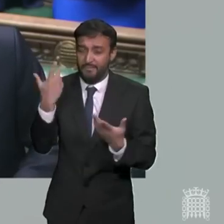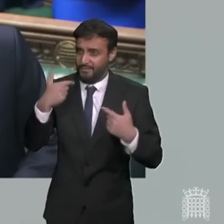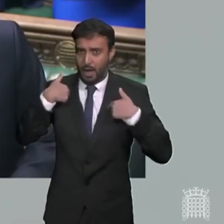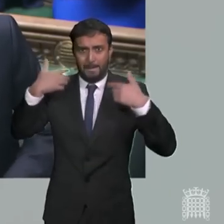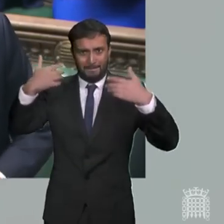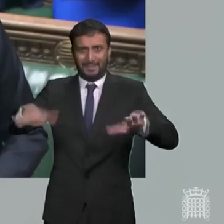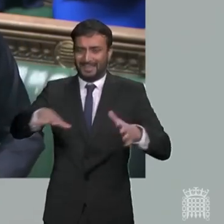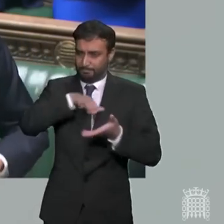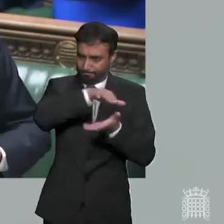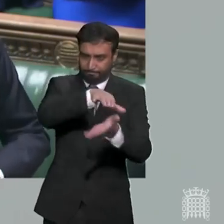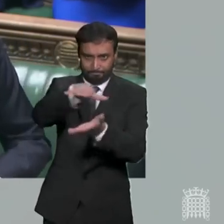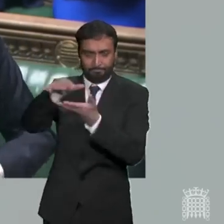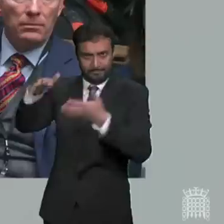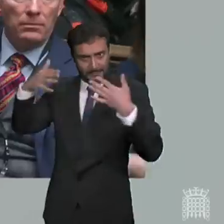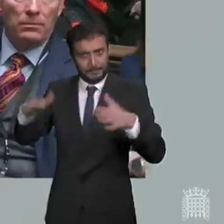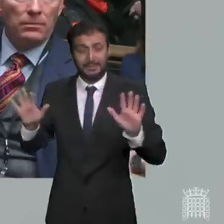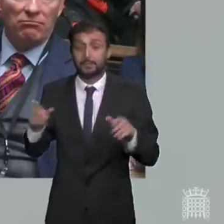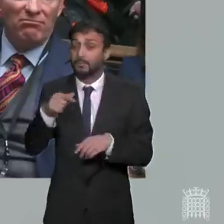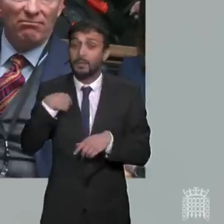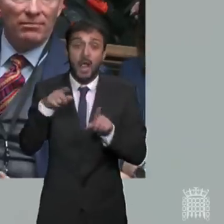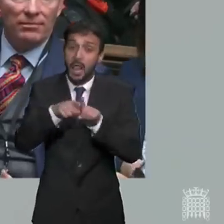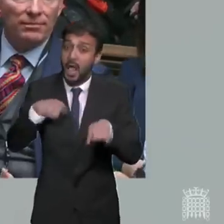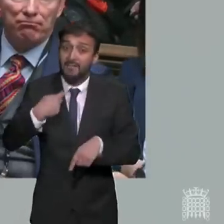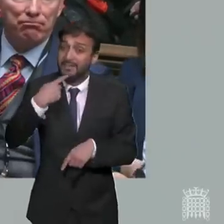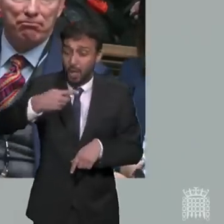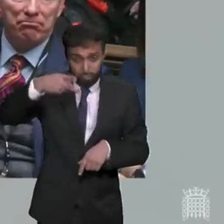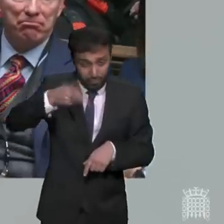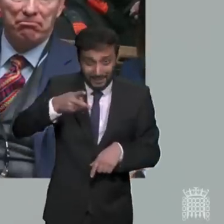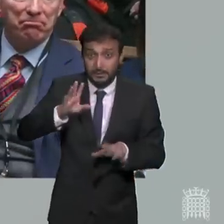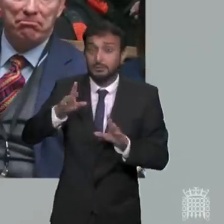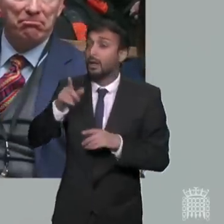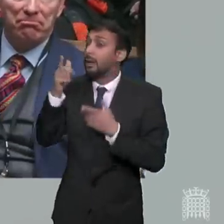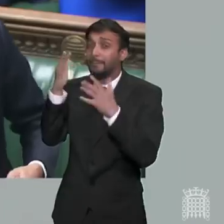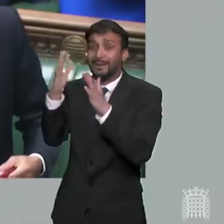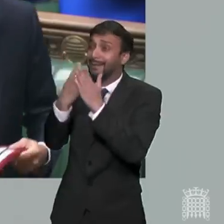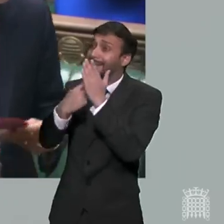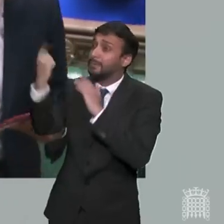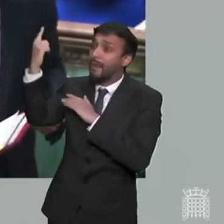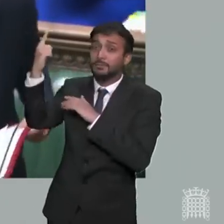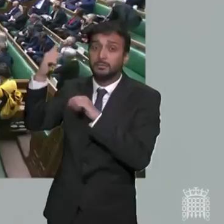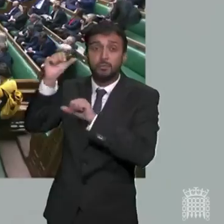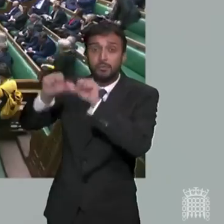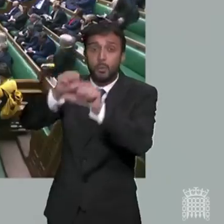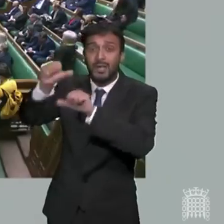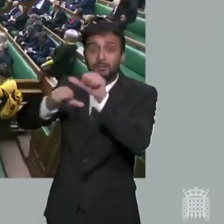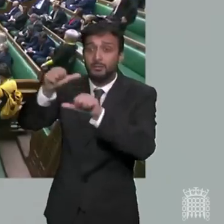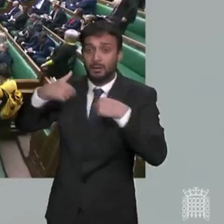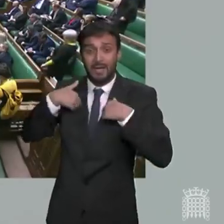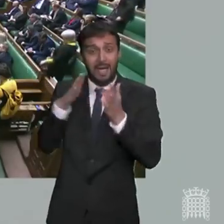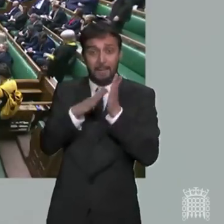else's suggestions went through an independent process where ministers were not involved in the decisions. Robin